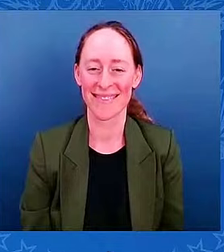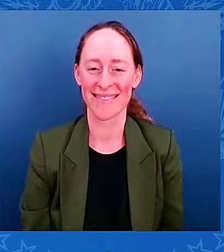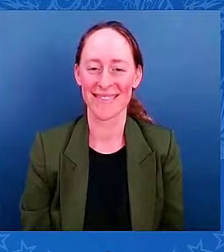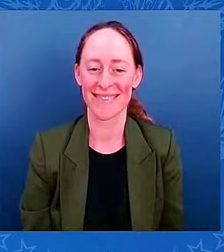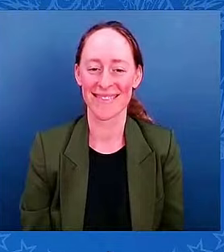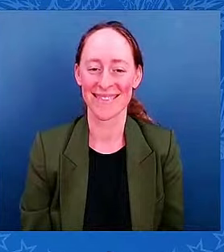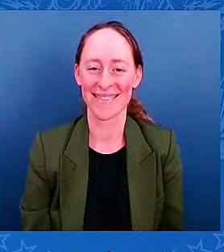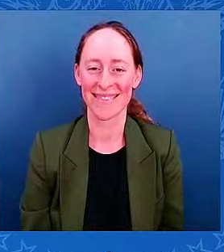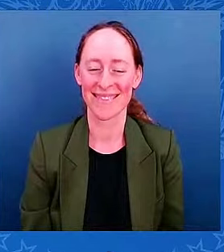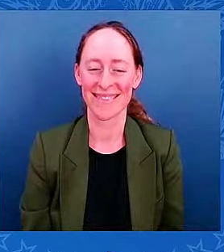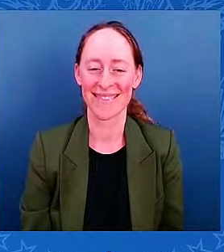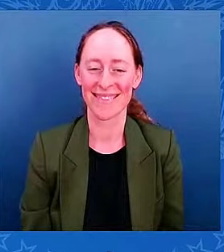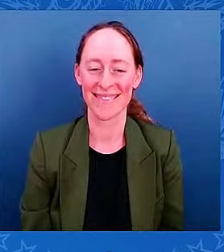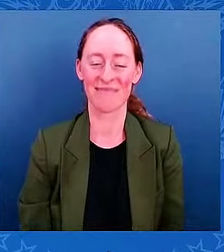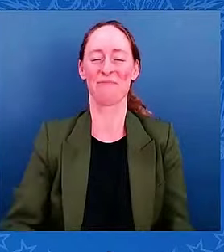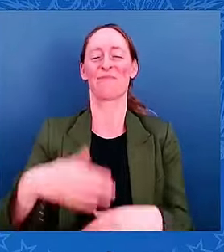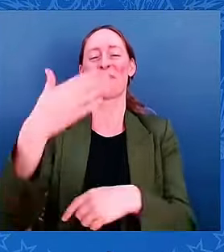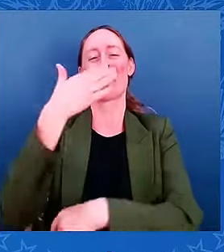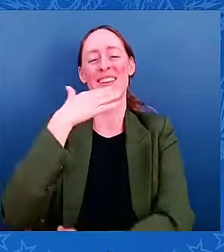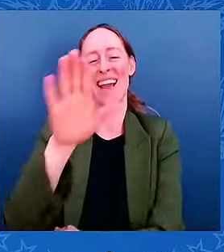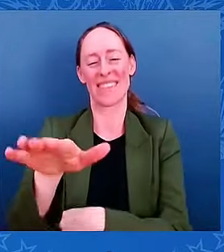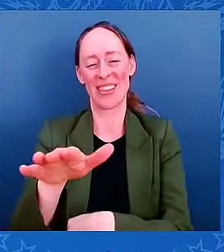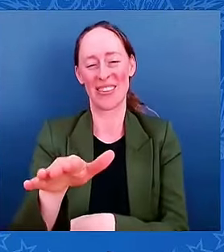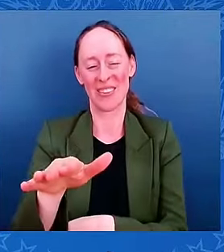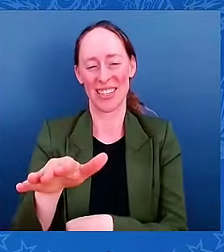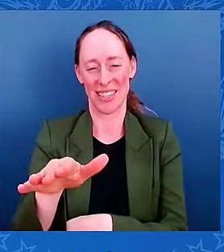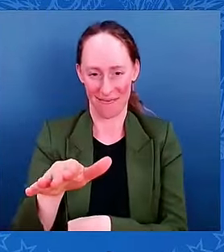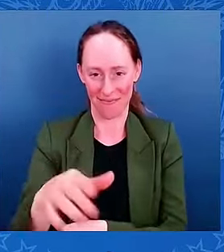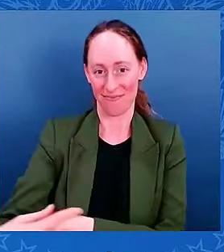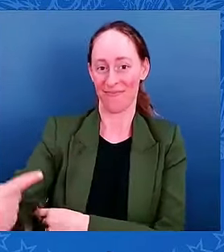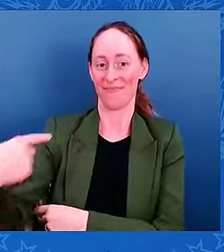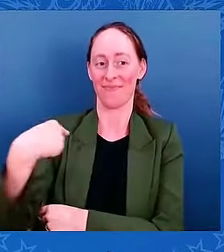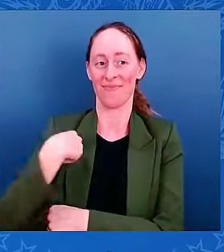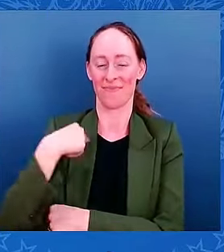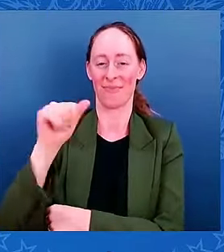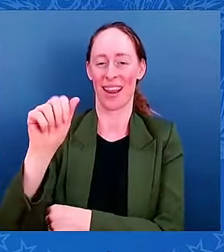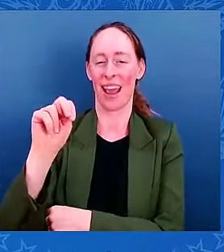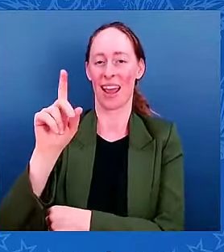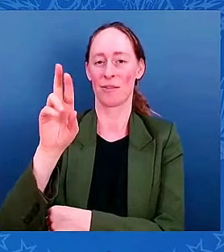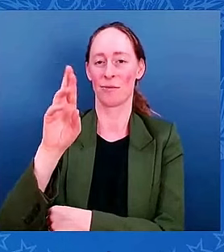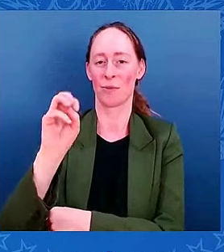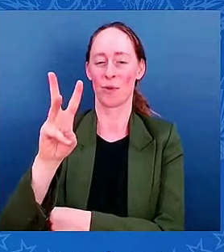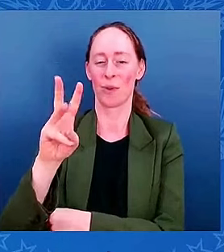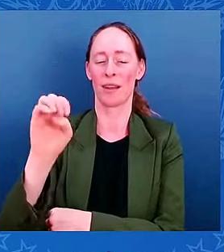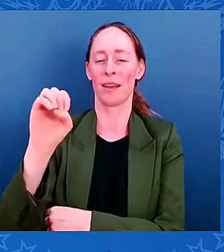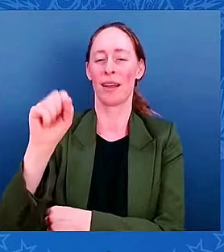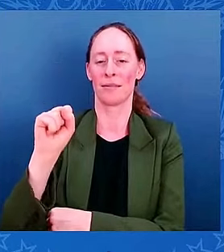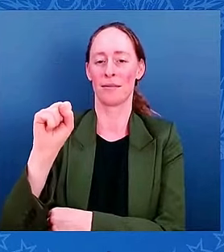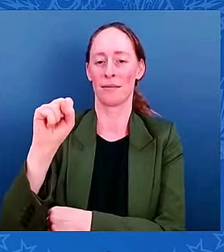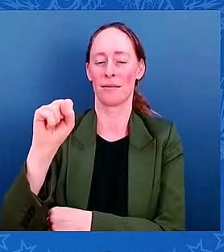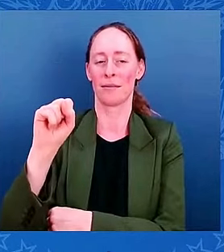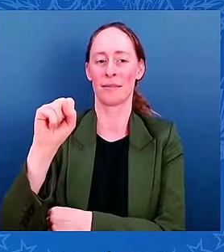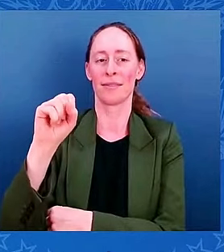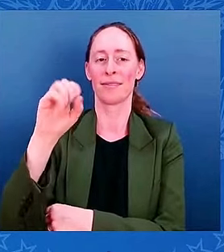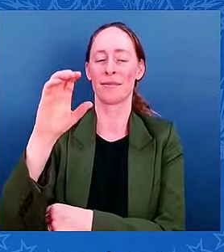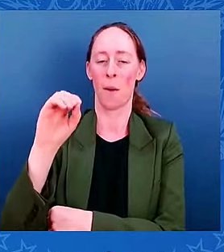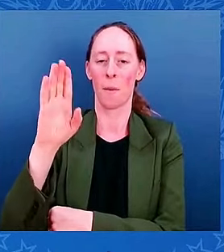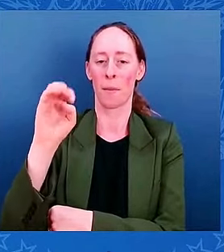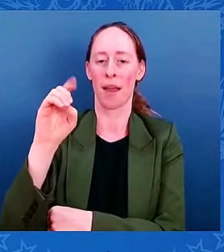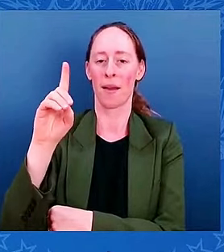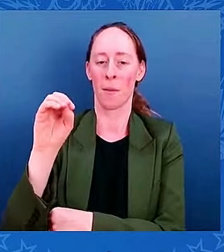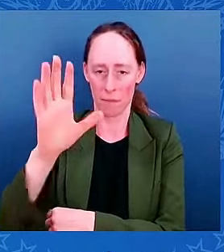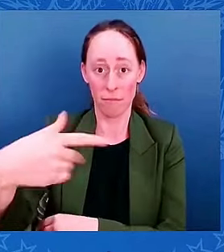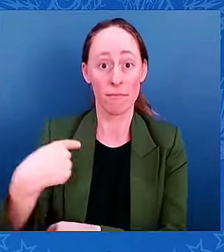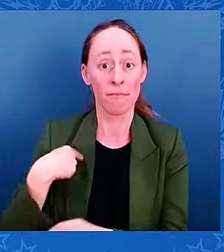Good afternoon, everyone. My name is Andrew Escobedo. I grew up in a small town. Might have heard of it before. San